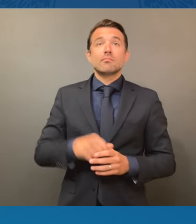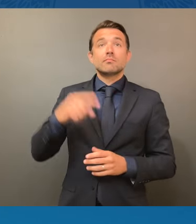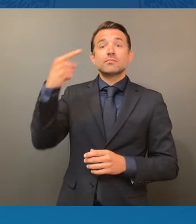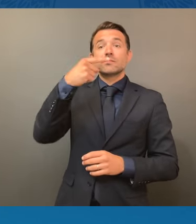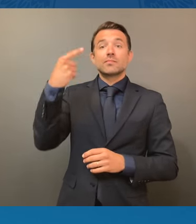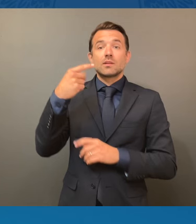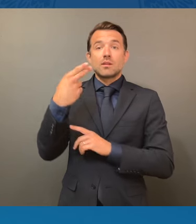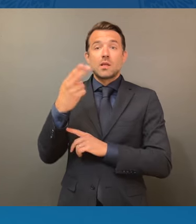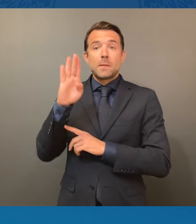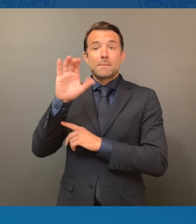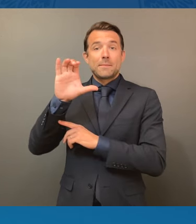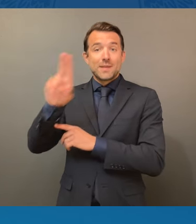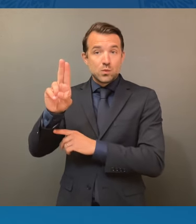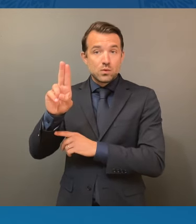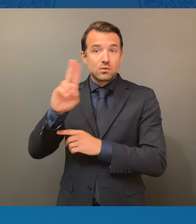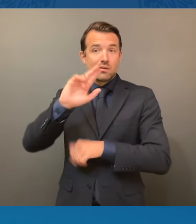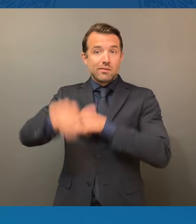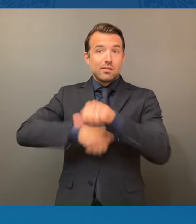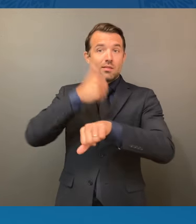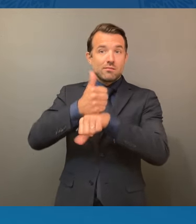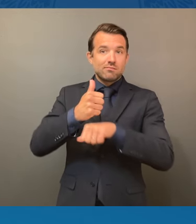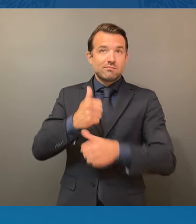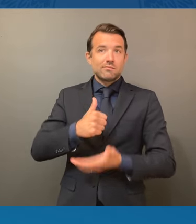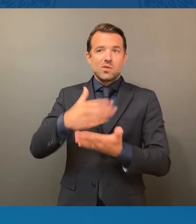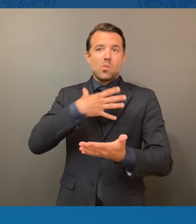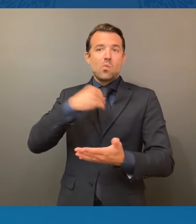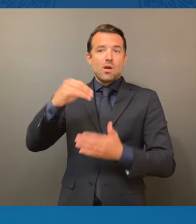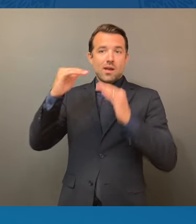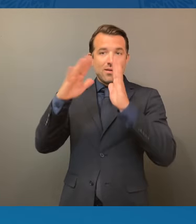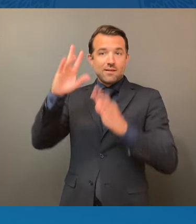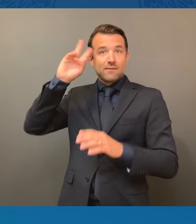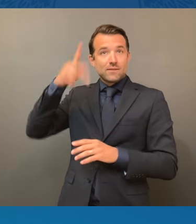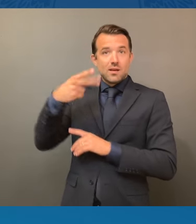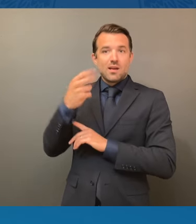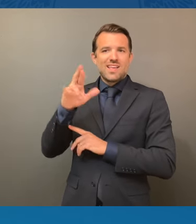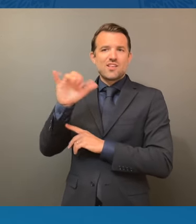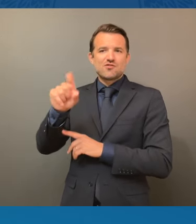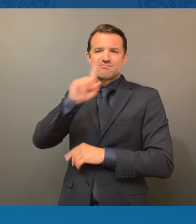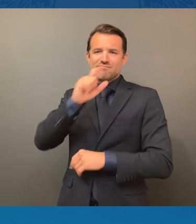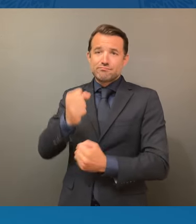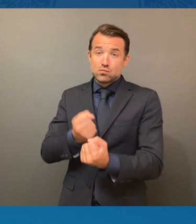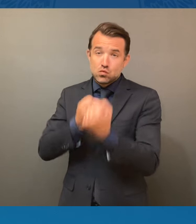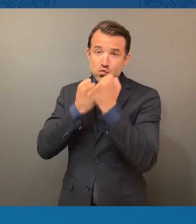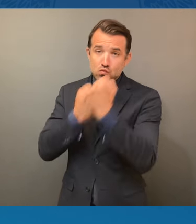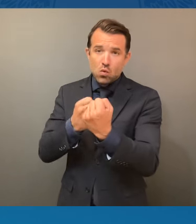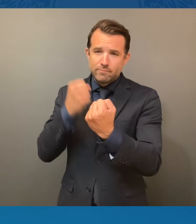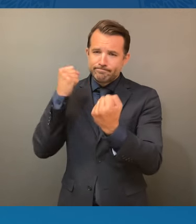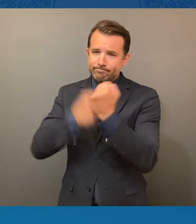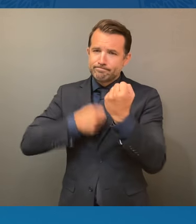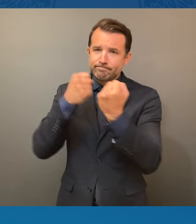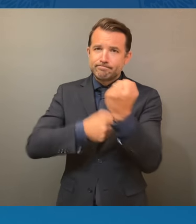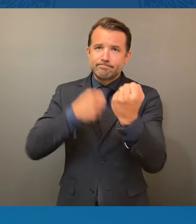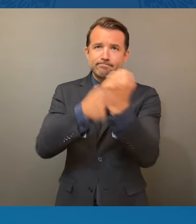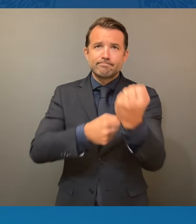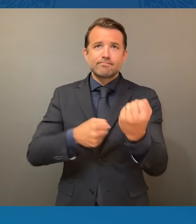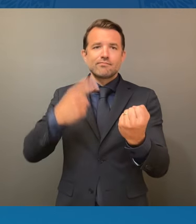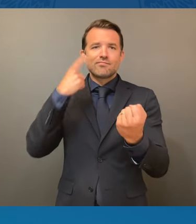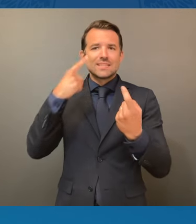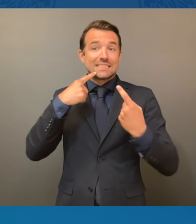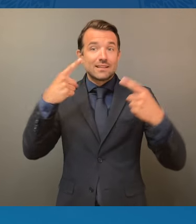Vice President Harris is nothing less than a fierce advocate for the continued success of our HBCUs